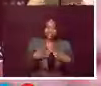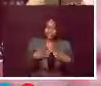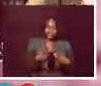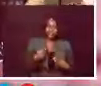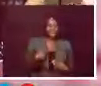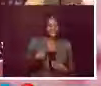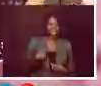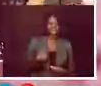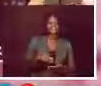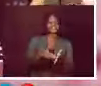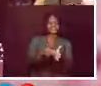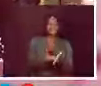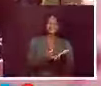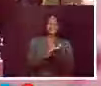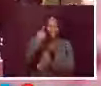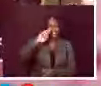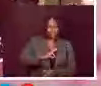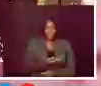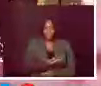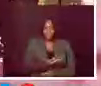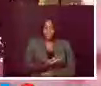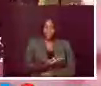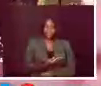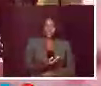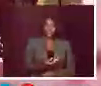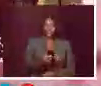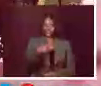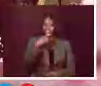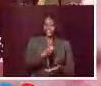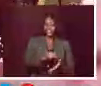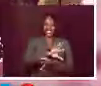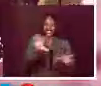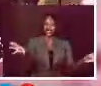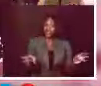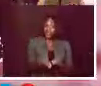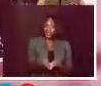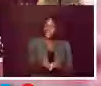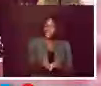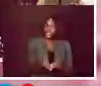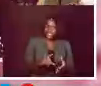right. All these calculations and you combine. Then combine all the delegations.